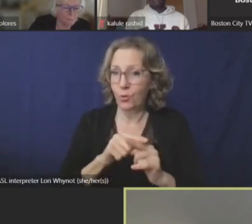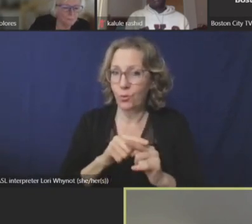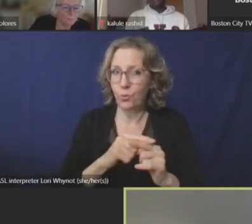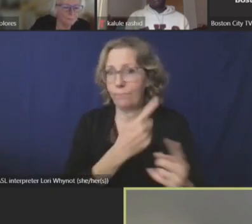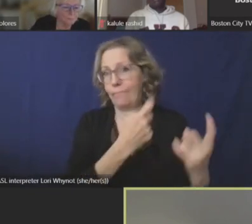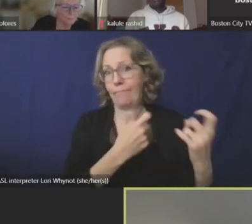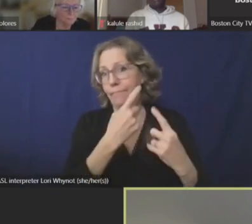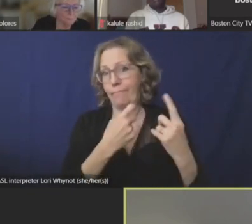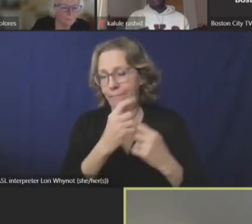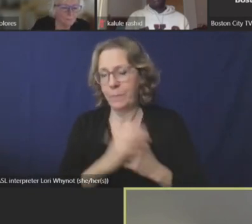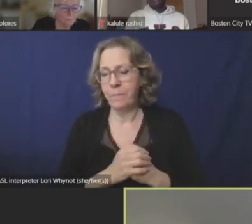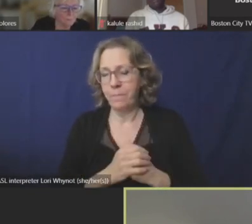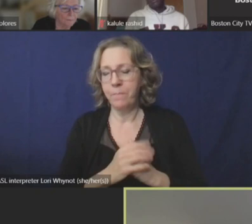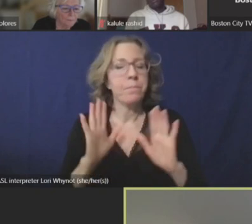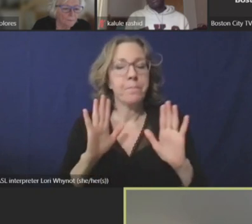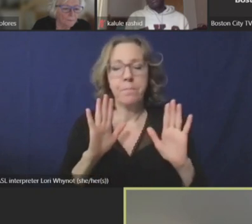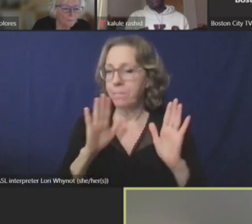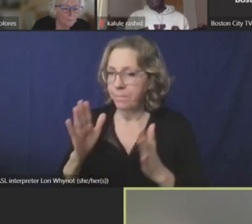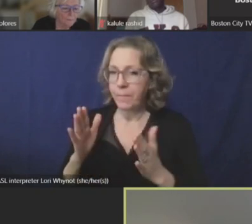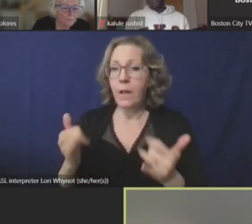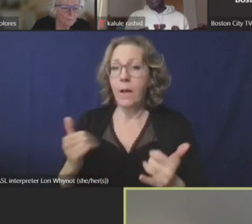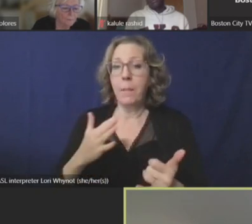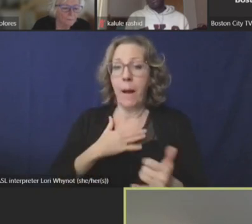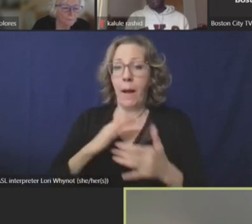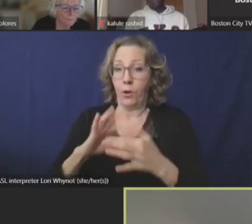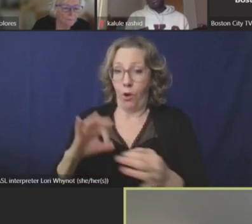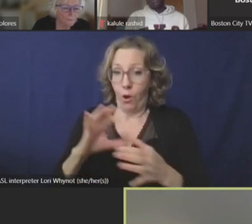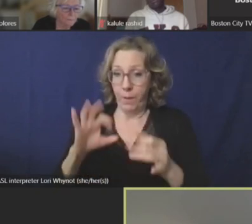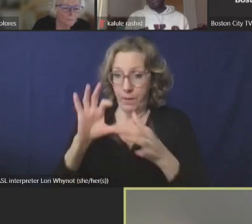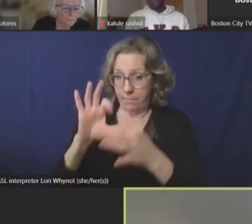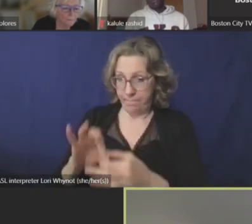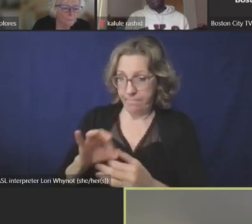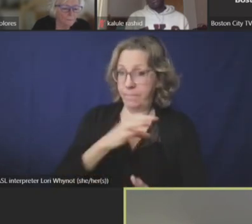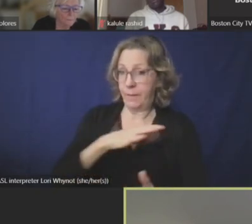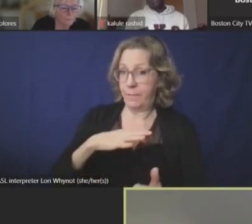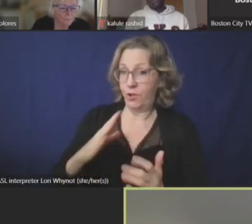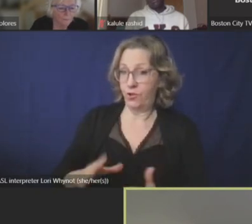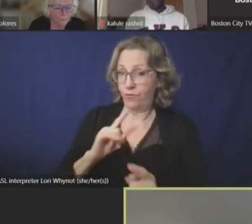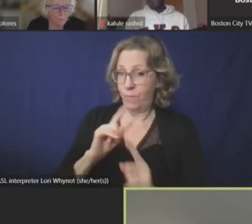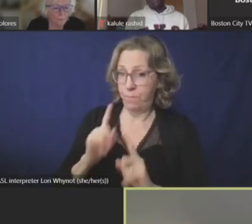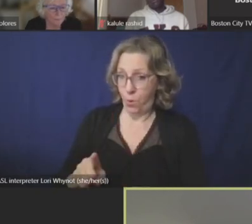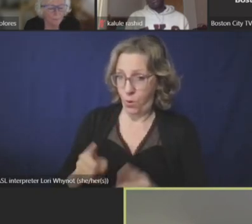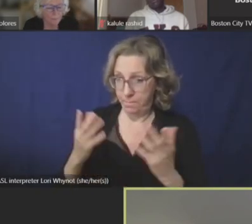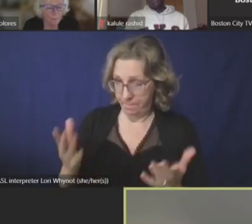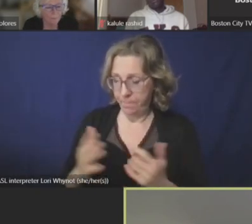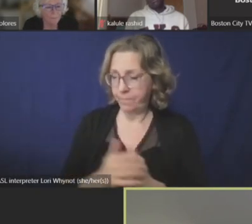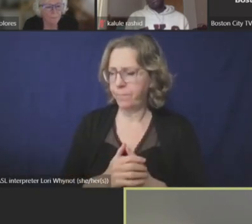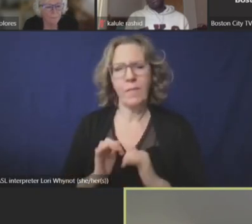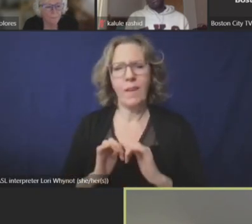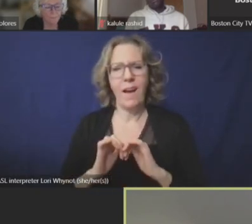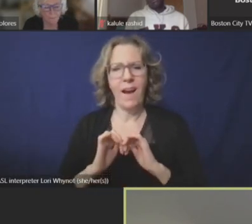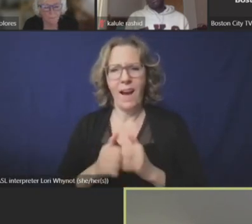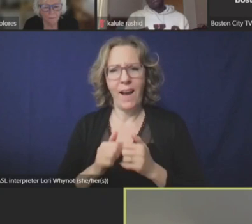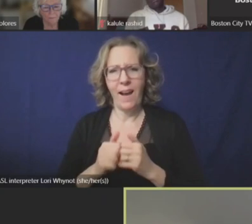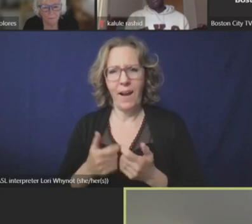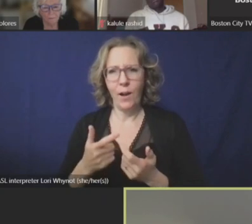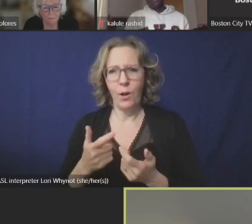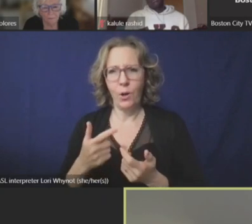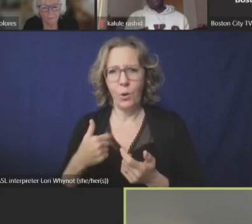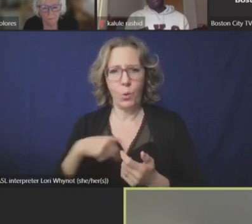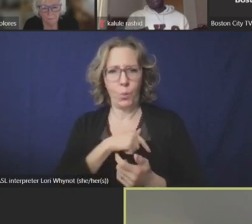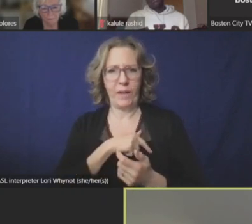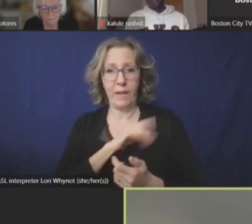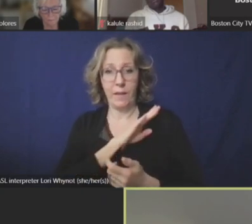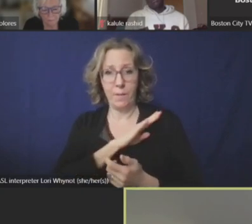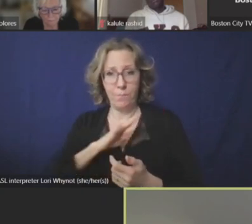to your report, Commissioner, is how can we support, how can the board support you in your visit